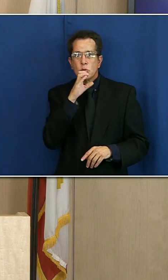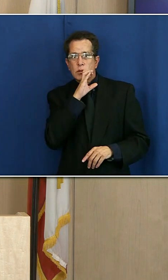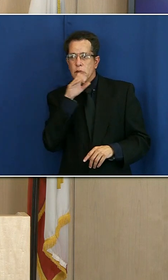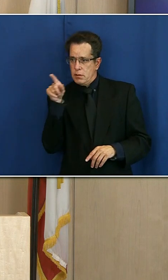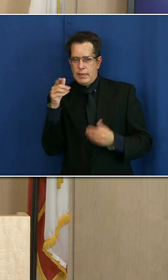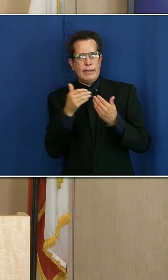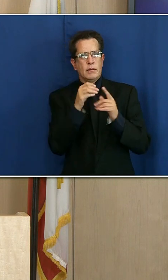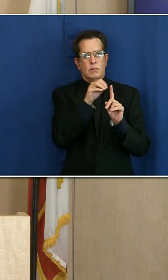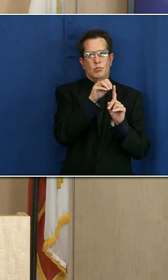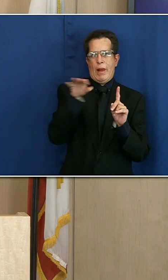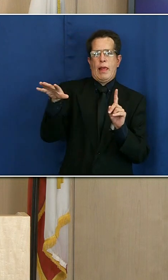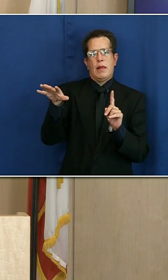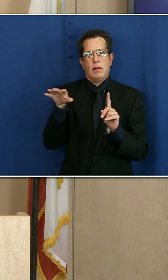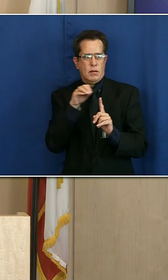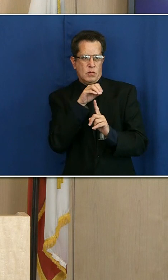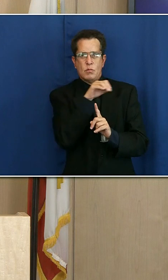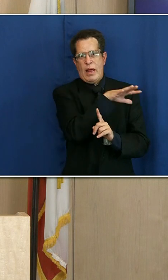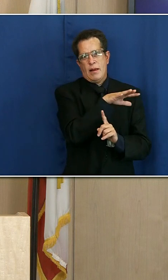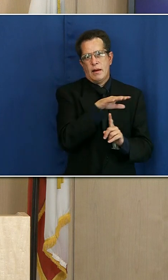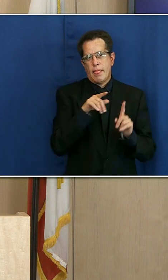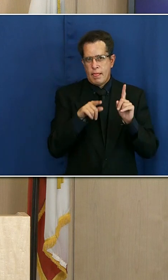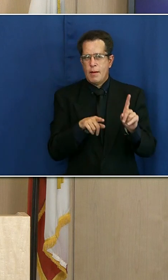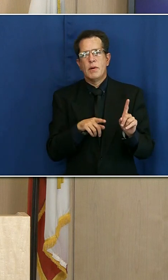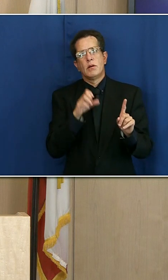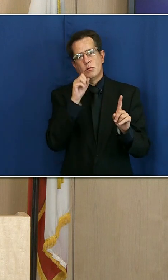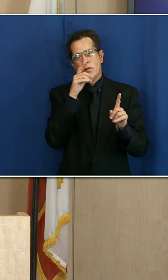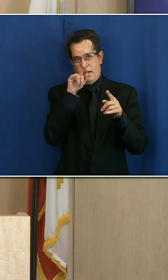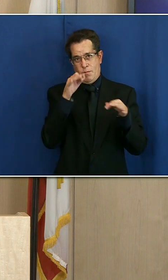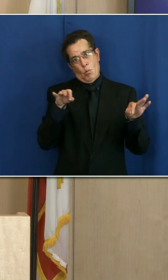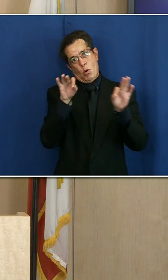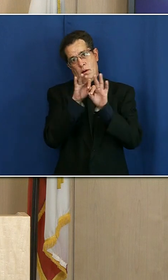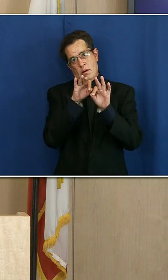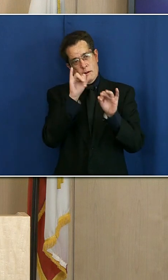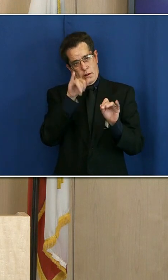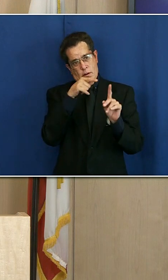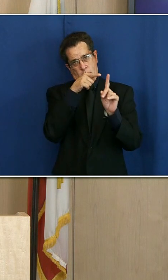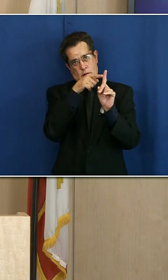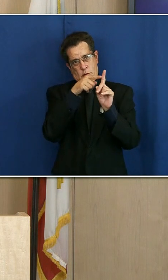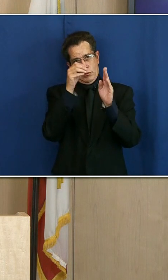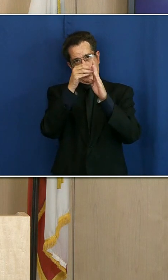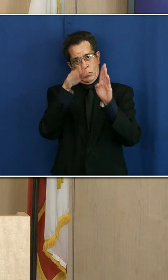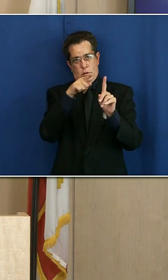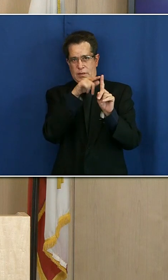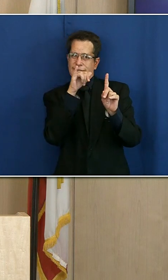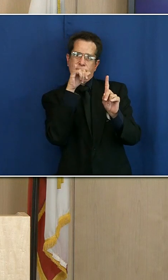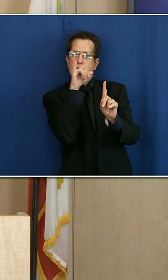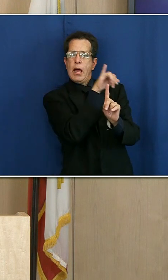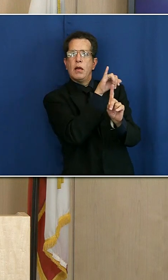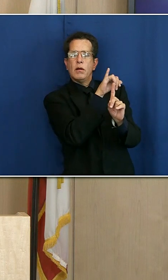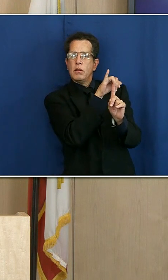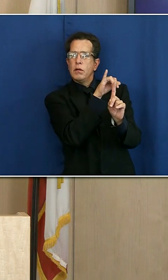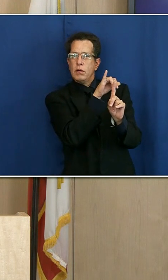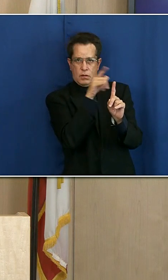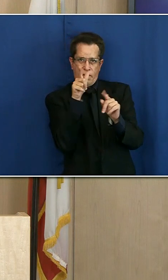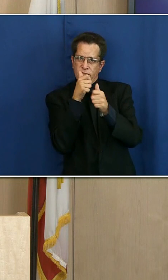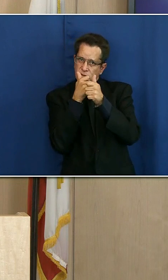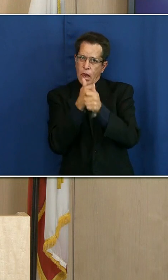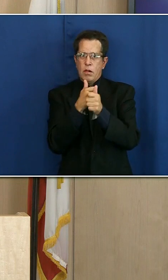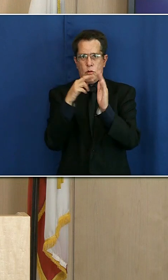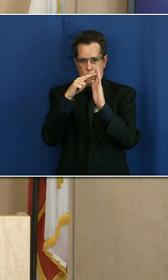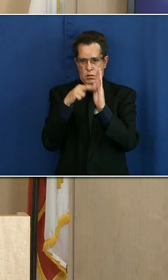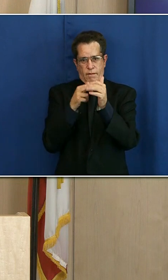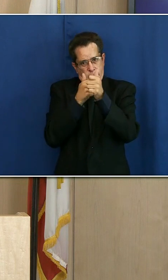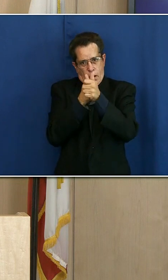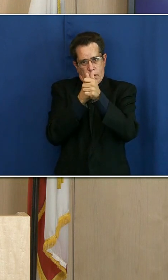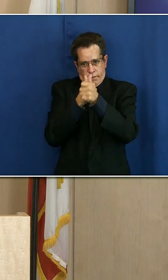that make them vulnerable. So the fact that the students are able to stay in place, comply with the quarantine